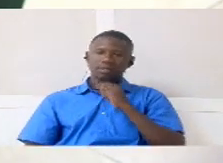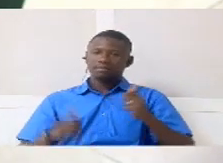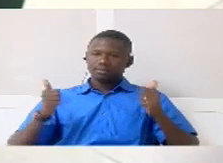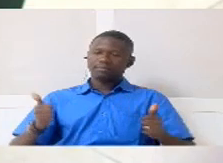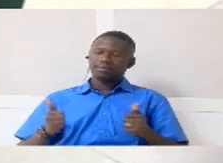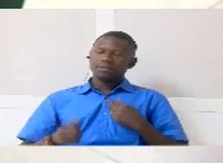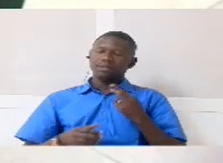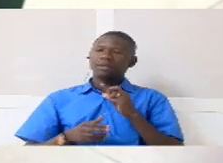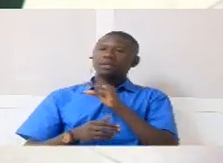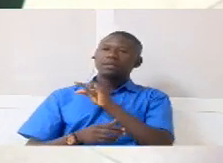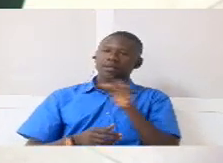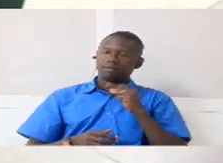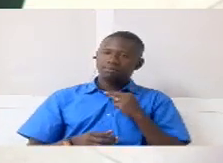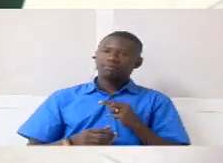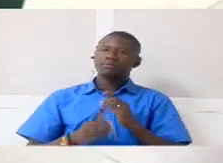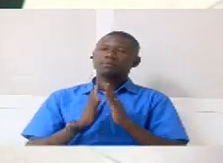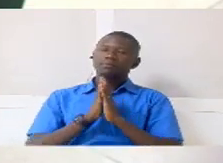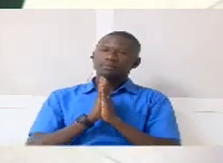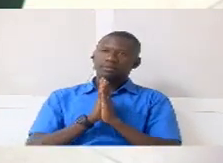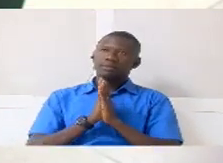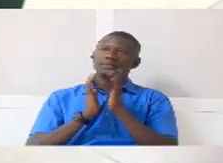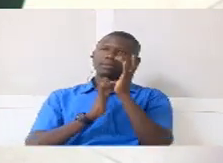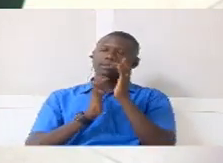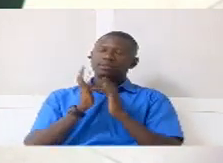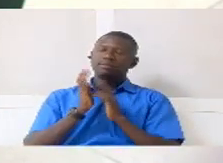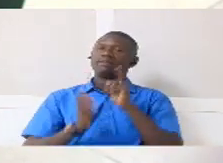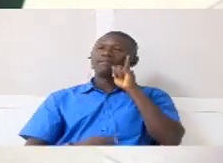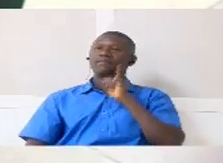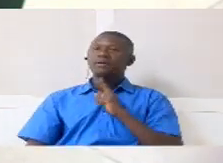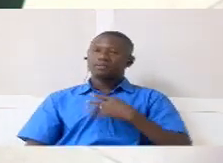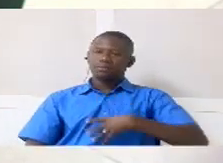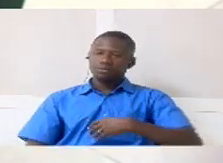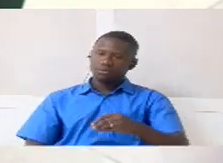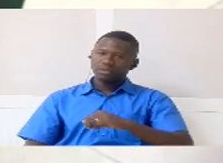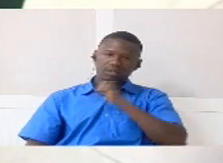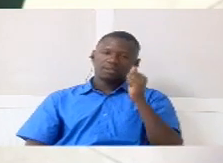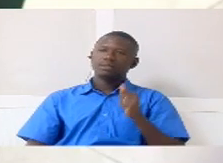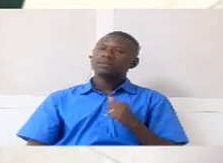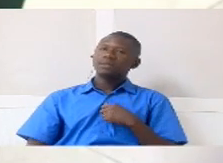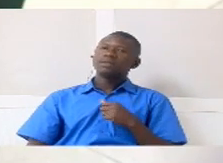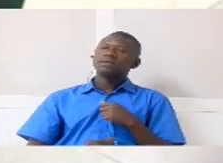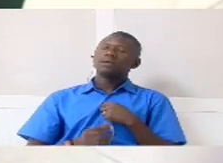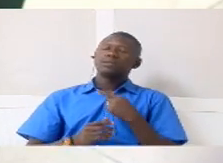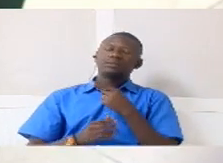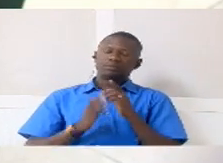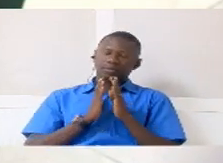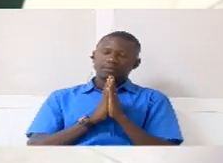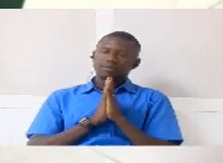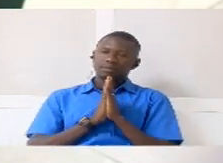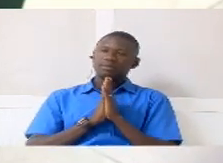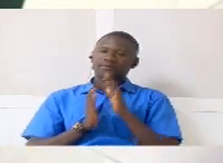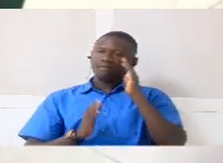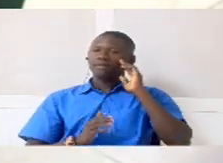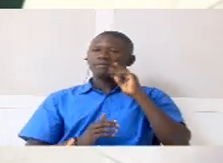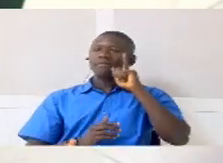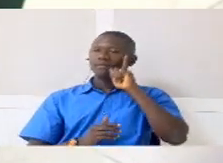In the name of the Blessed Trinity, Father, Son, and Holy Spirit, gracious and eternal Father of the nation,